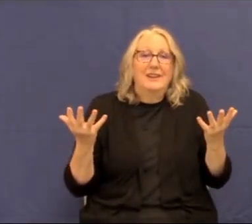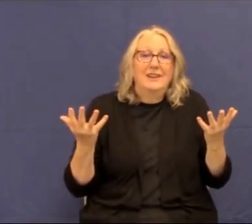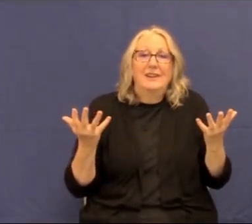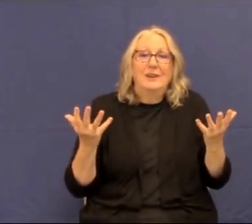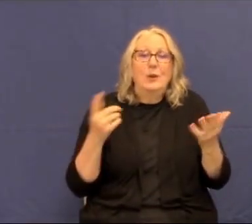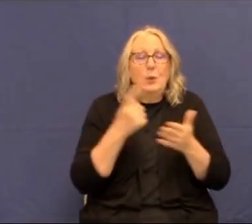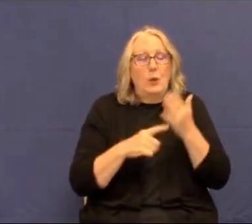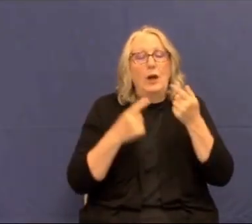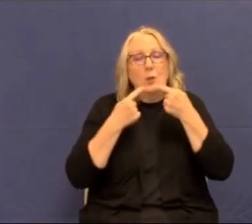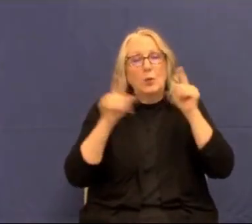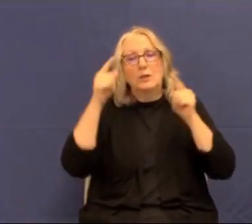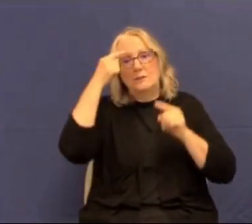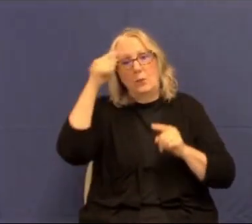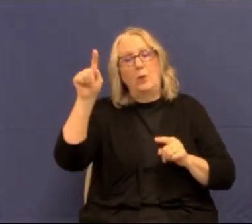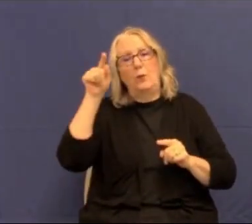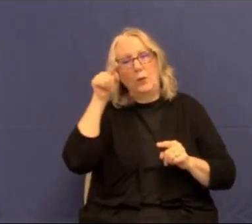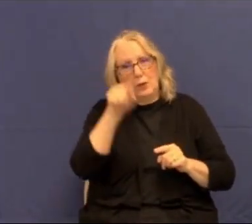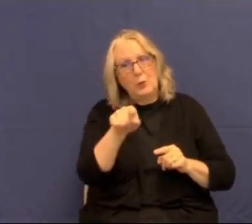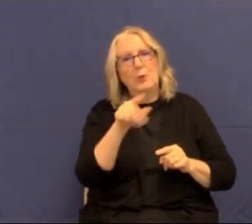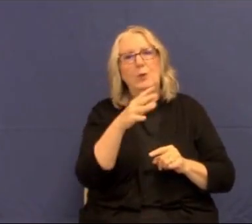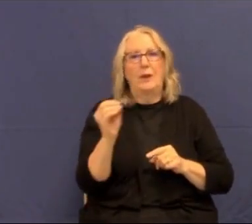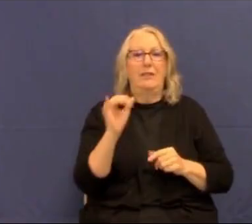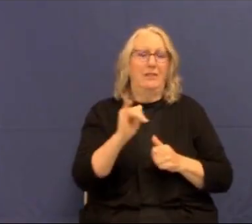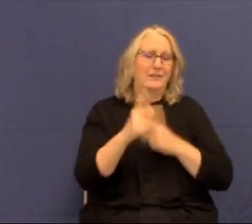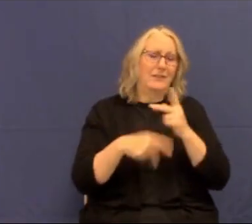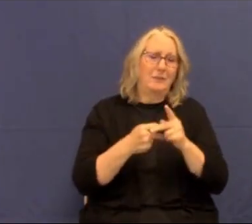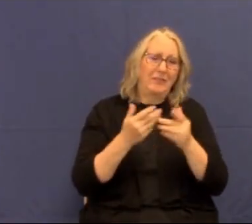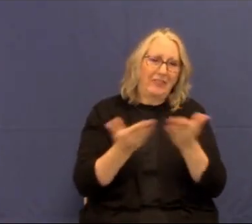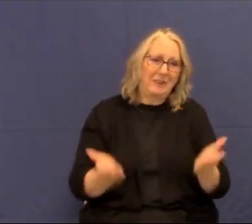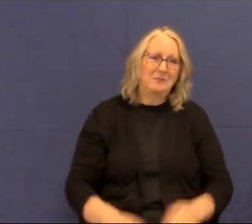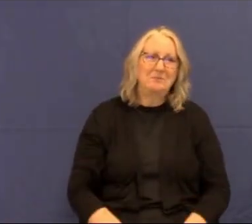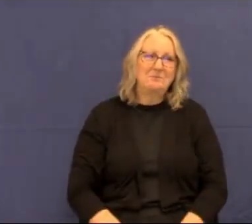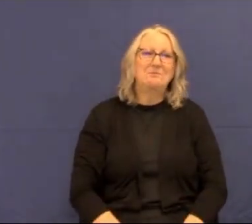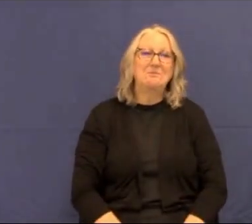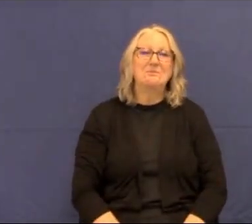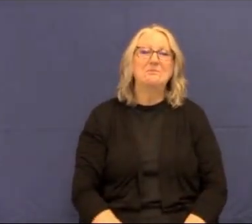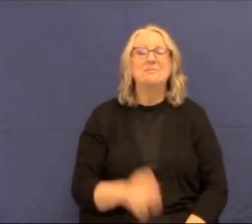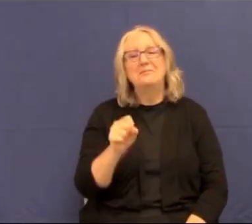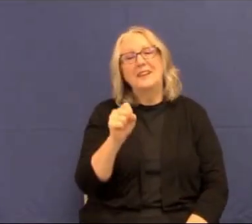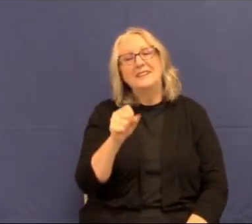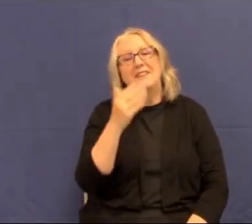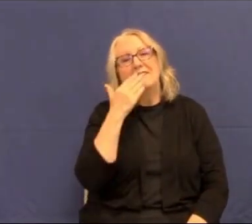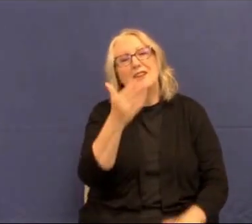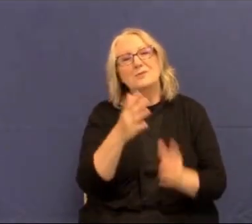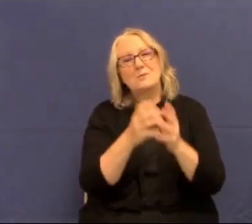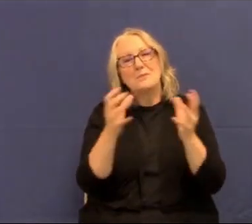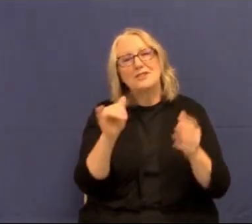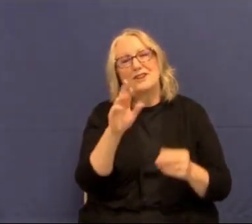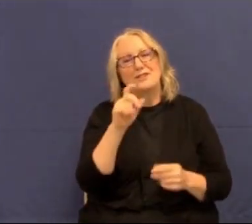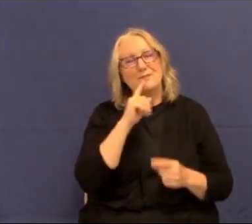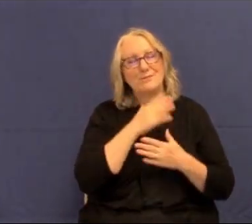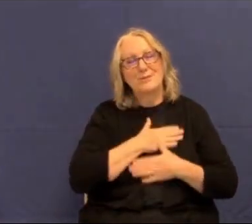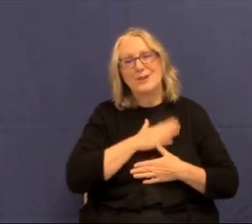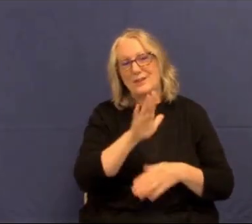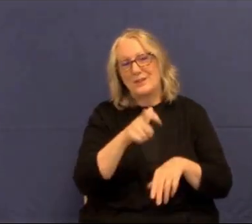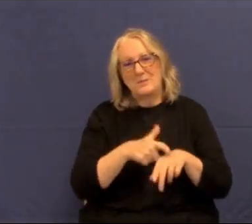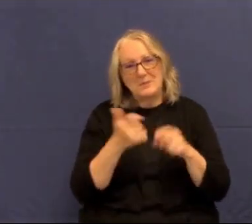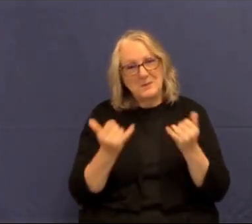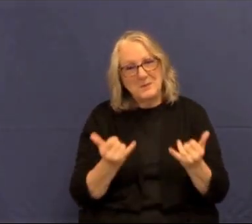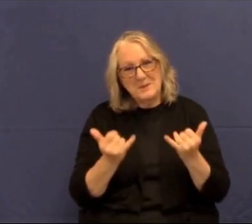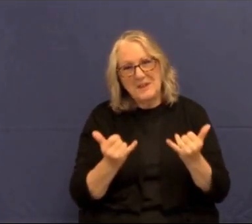like what works well for you and that type of thing. Absolutely.